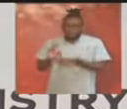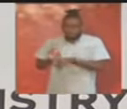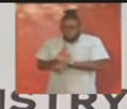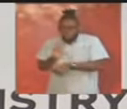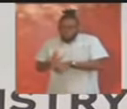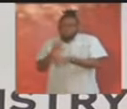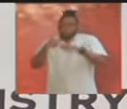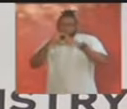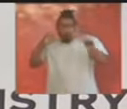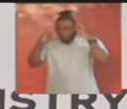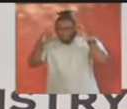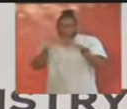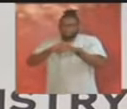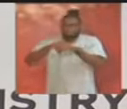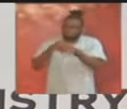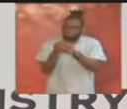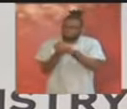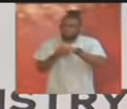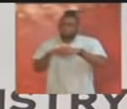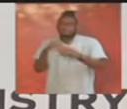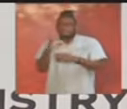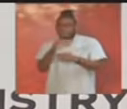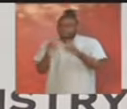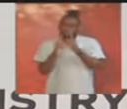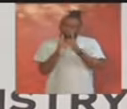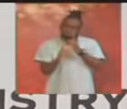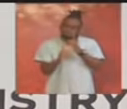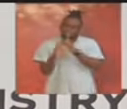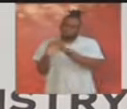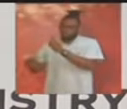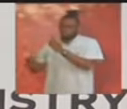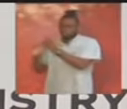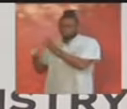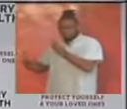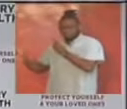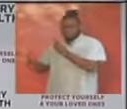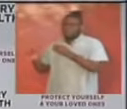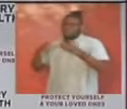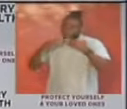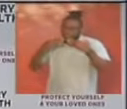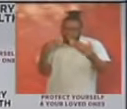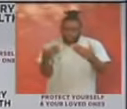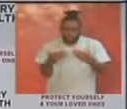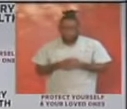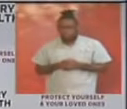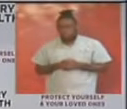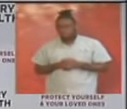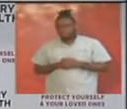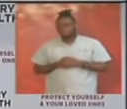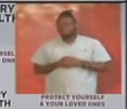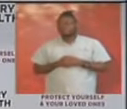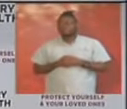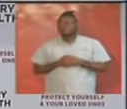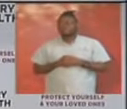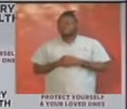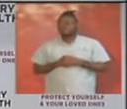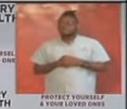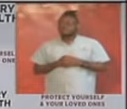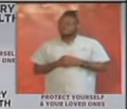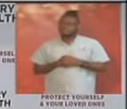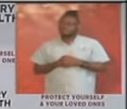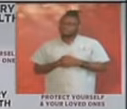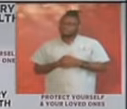to watch your distance, and continue to wash your hands. Thank you very much, Candice. Thank you very much, Dr. Richards. And